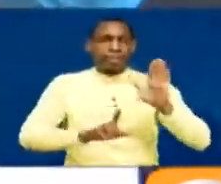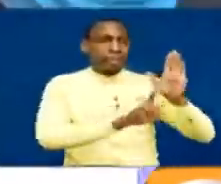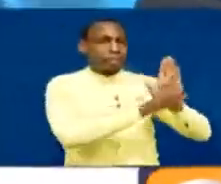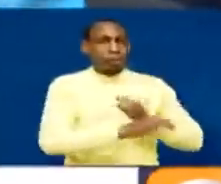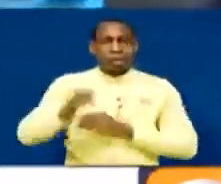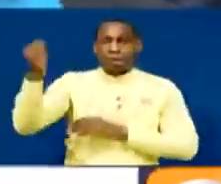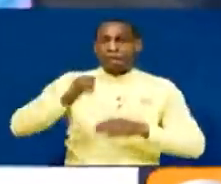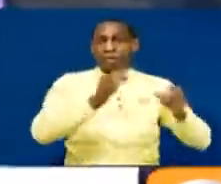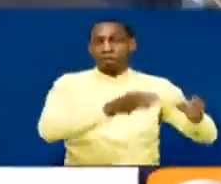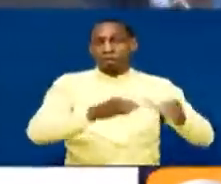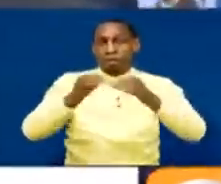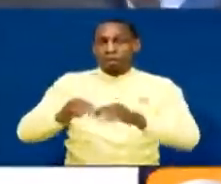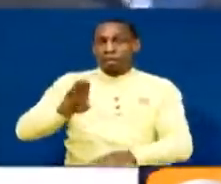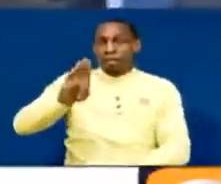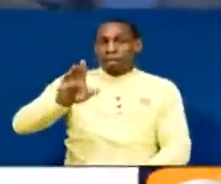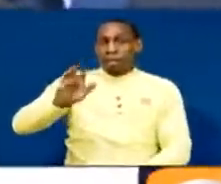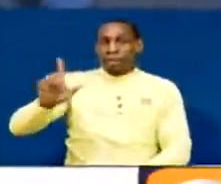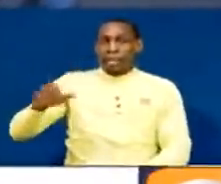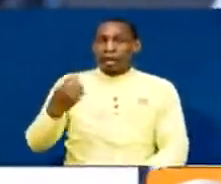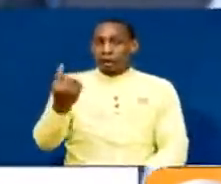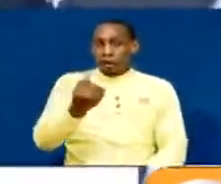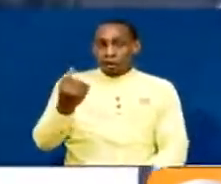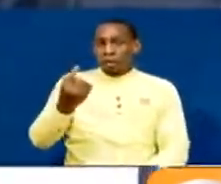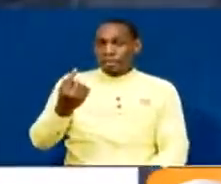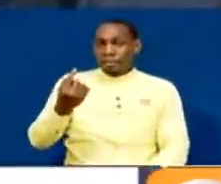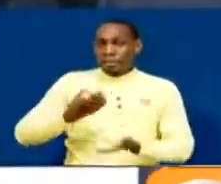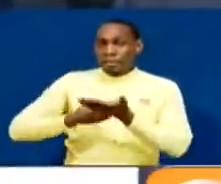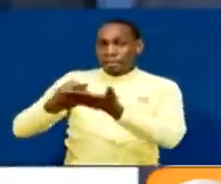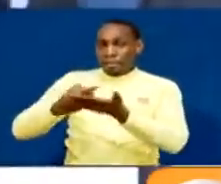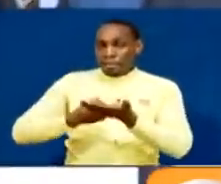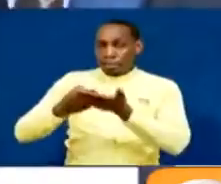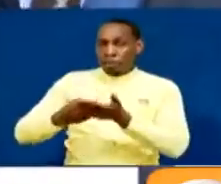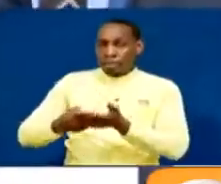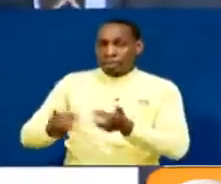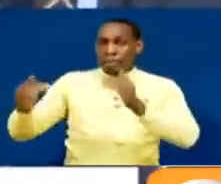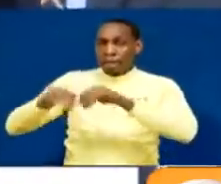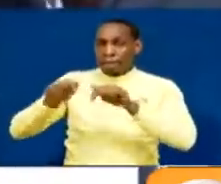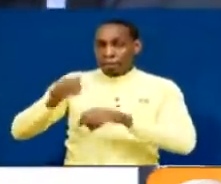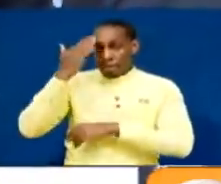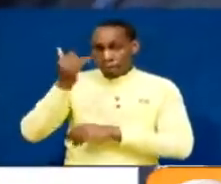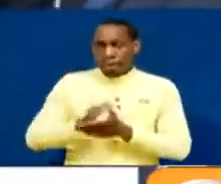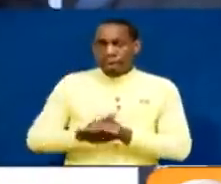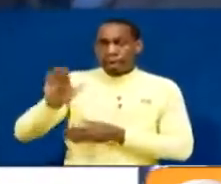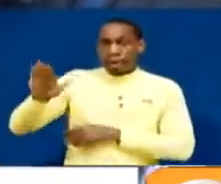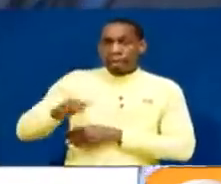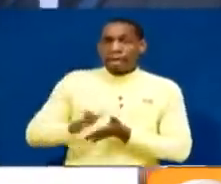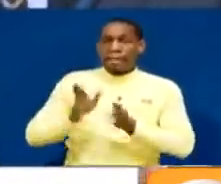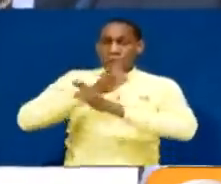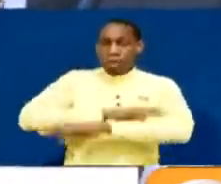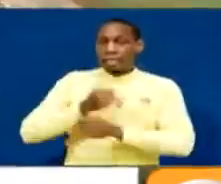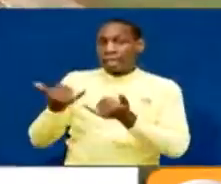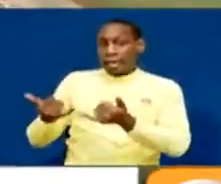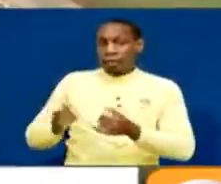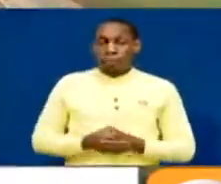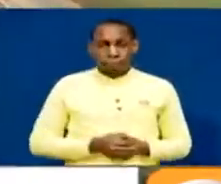ya vyama vya kisiasa ndio mswada wa pekee uliokuwa kwenye ratiba ya bunge hii leo na sababu kuu ya bunge kukatiza likizo